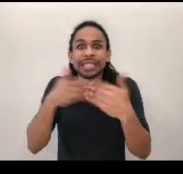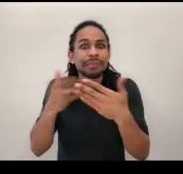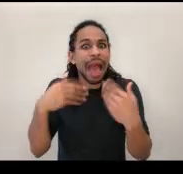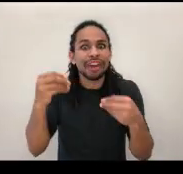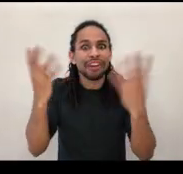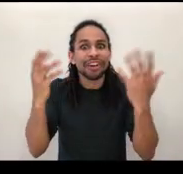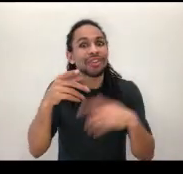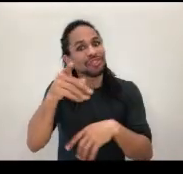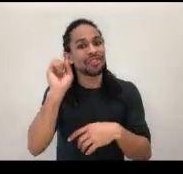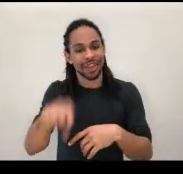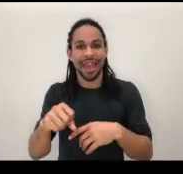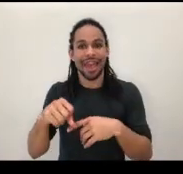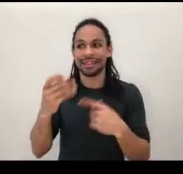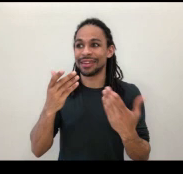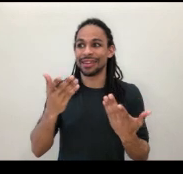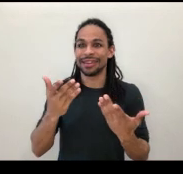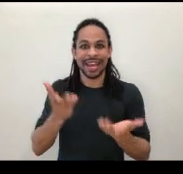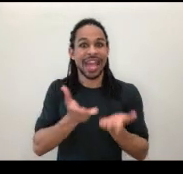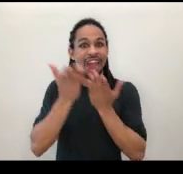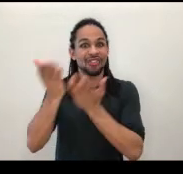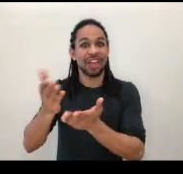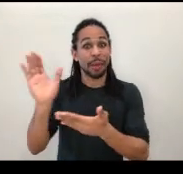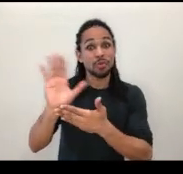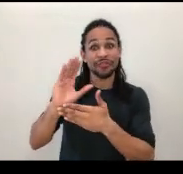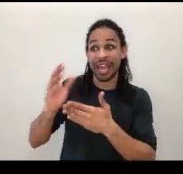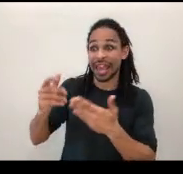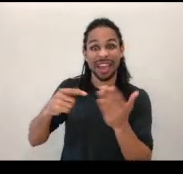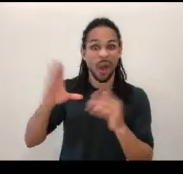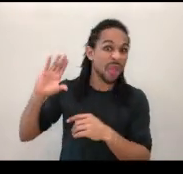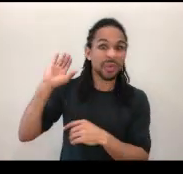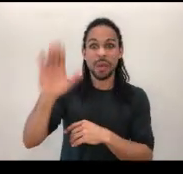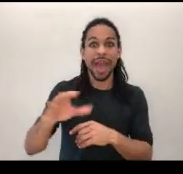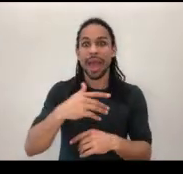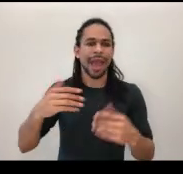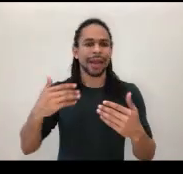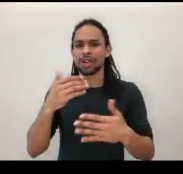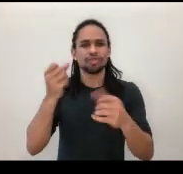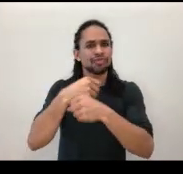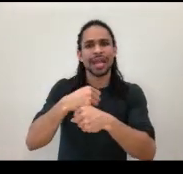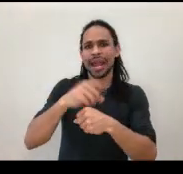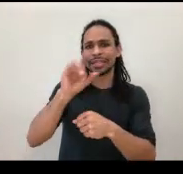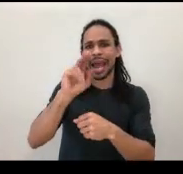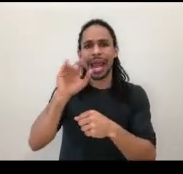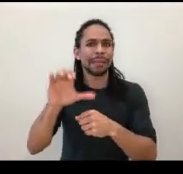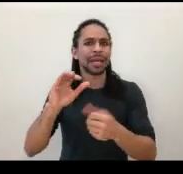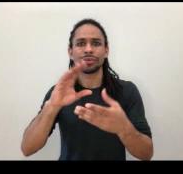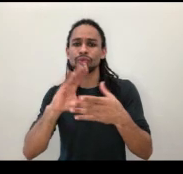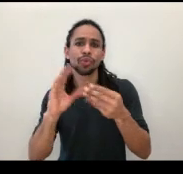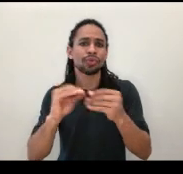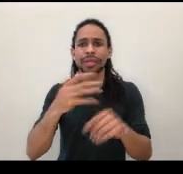You can carry a movie, you can create dynamic stories, you can have an amazing time on screen, and you can portray that real